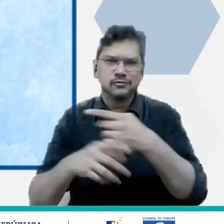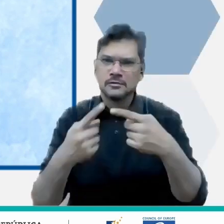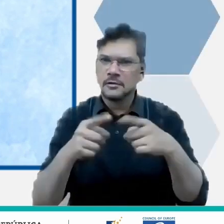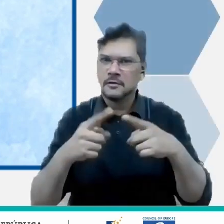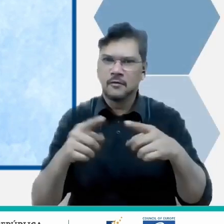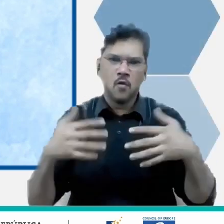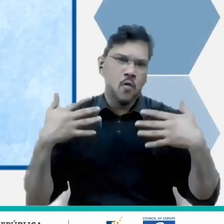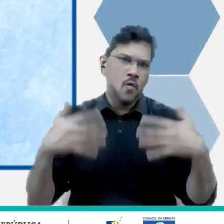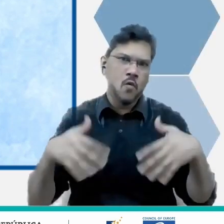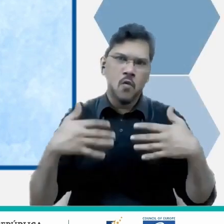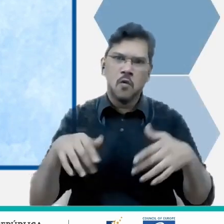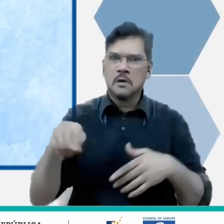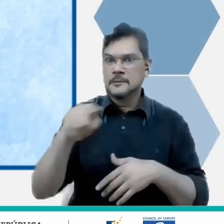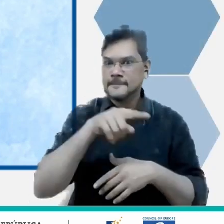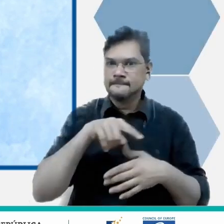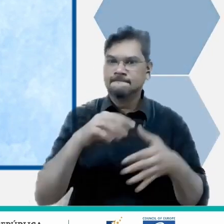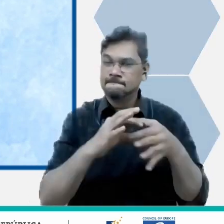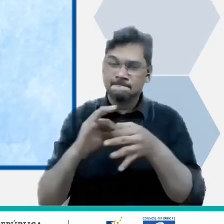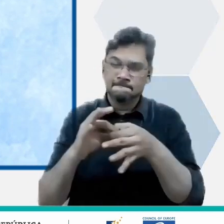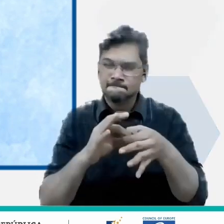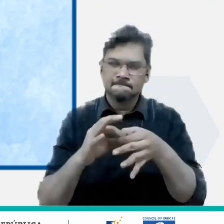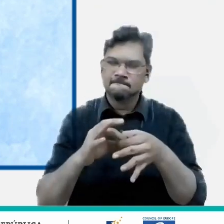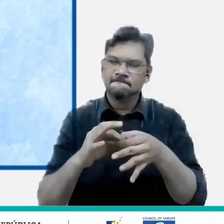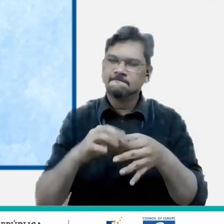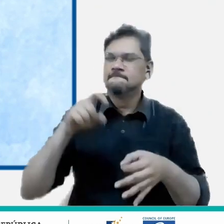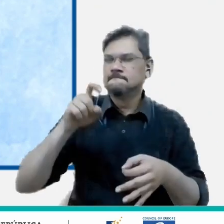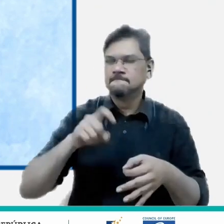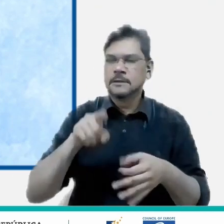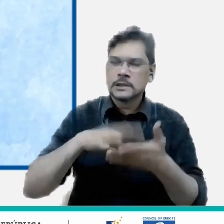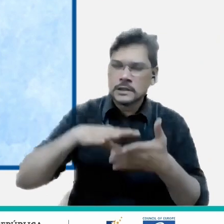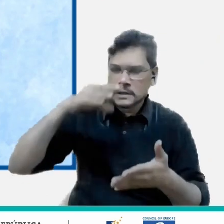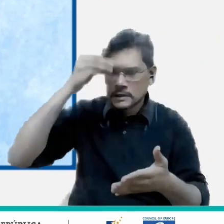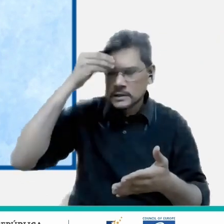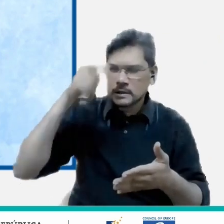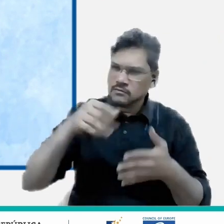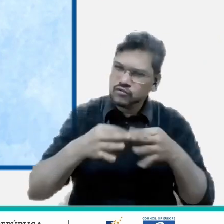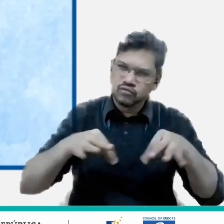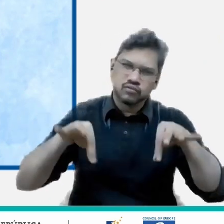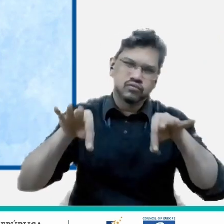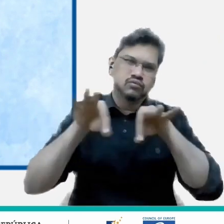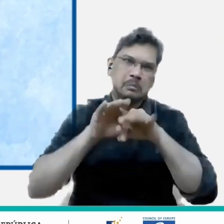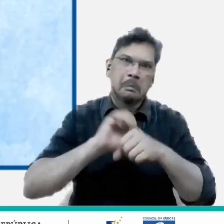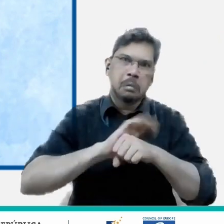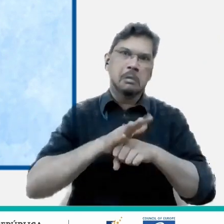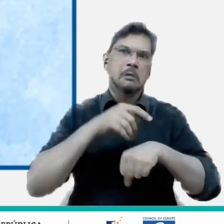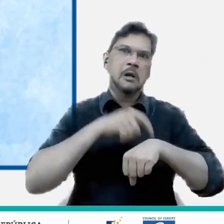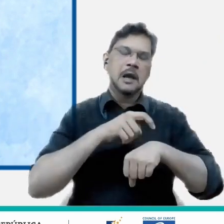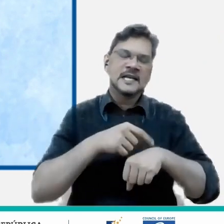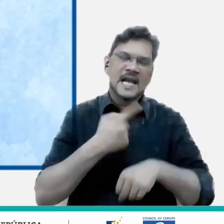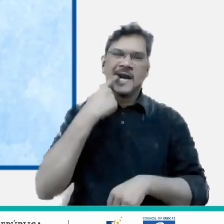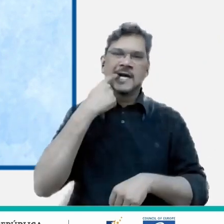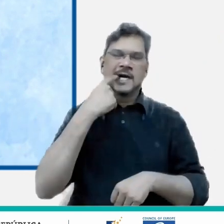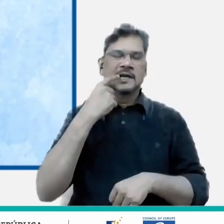hugest lessons from COVID. You know, we all know it in theory, but our politicians now are certainly very aware of